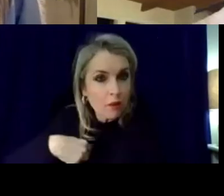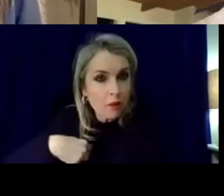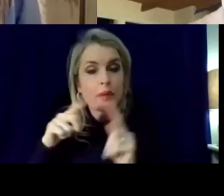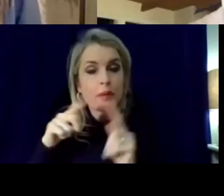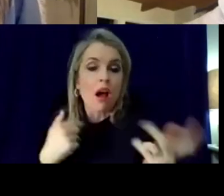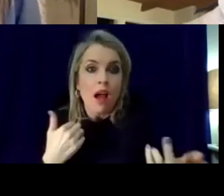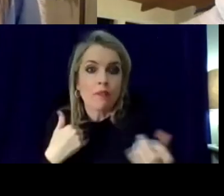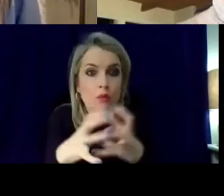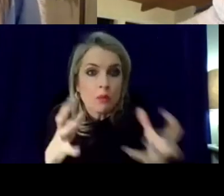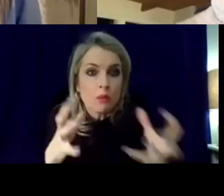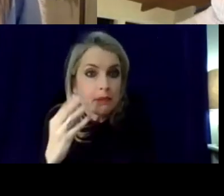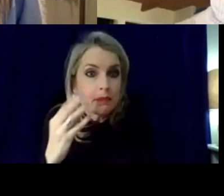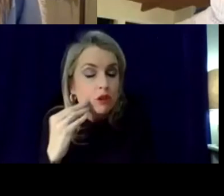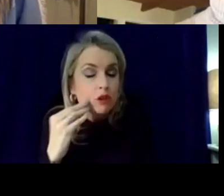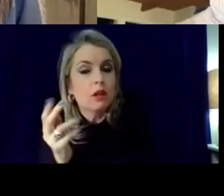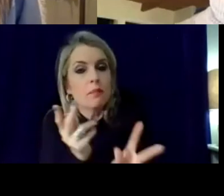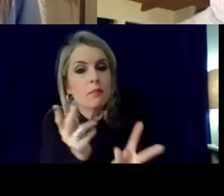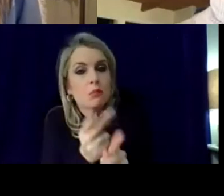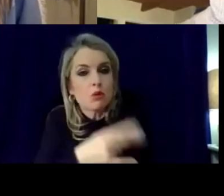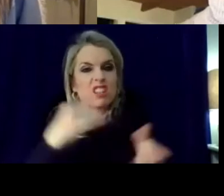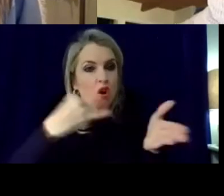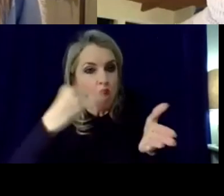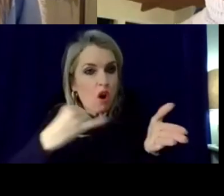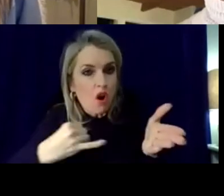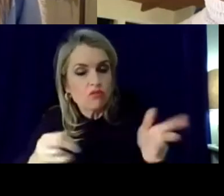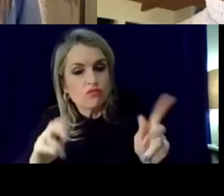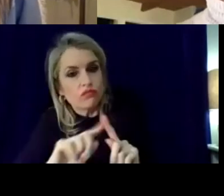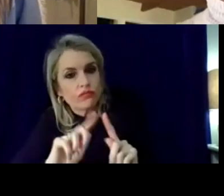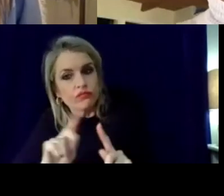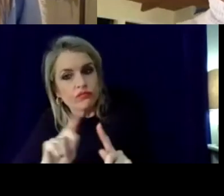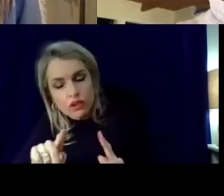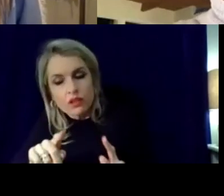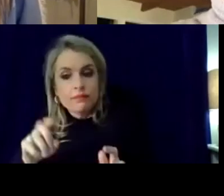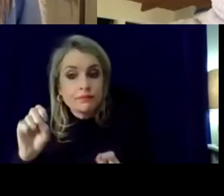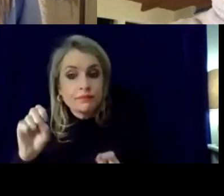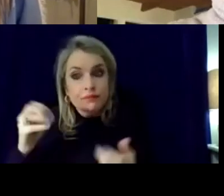kind of production for me, but I like have some experience producing art.